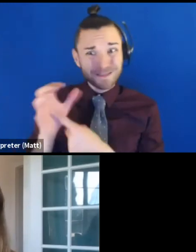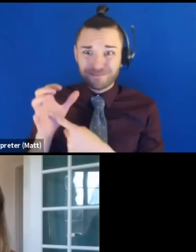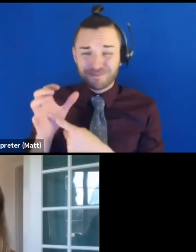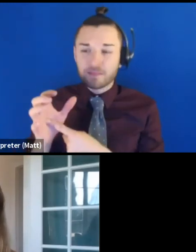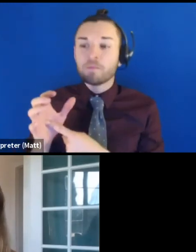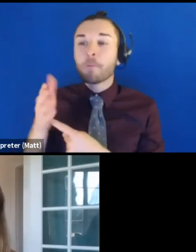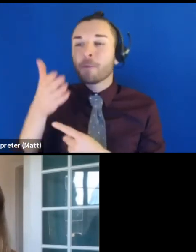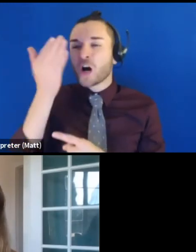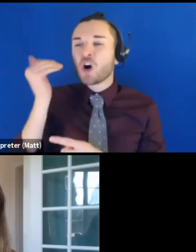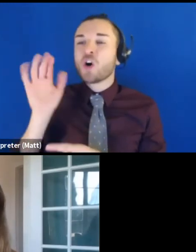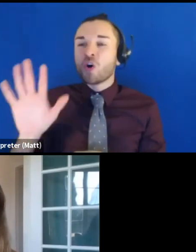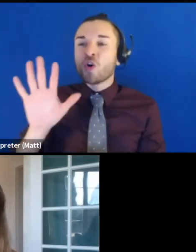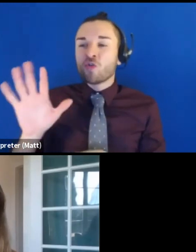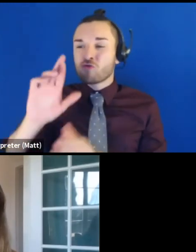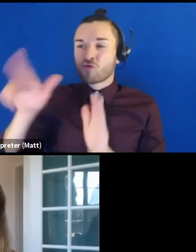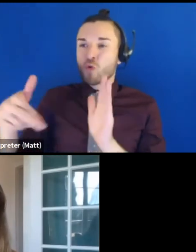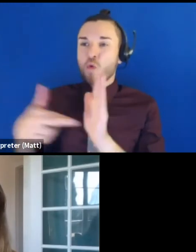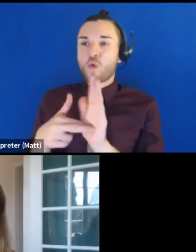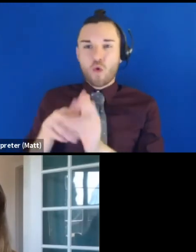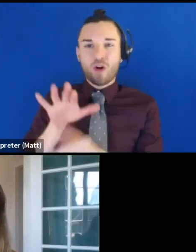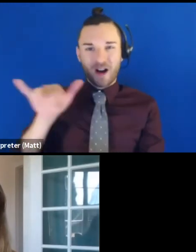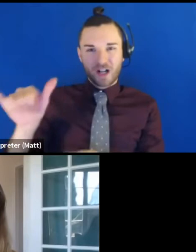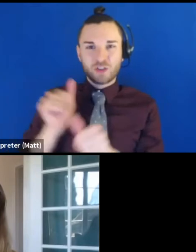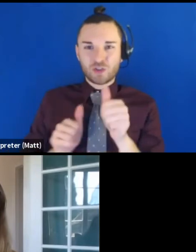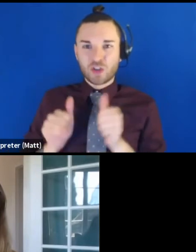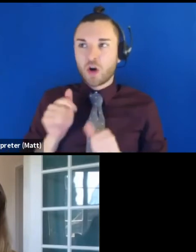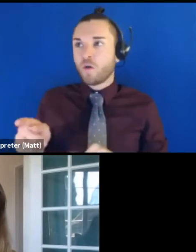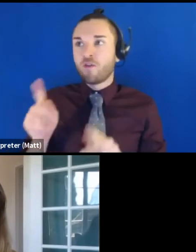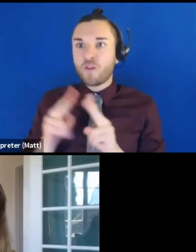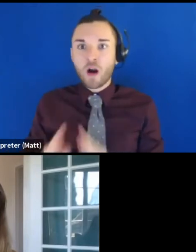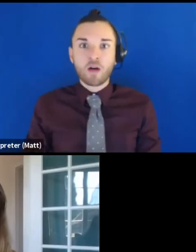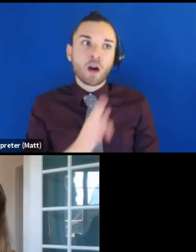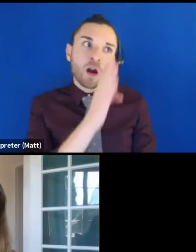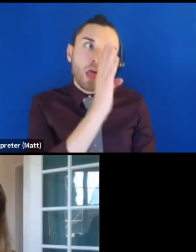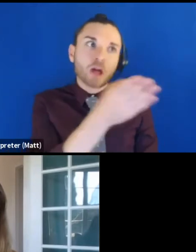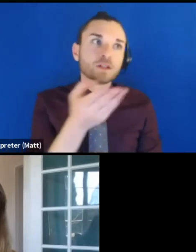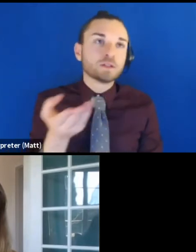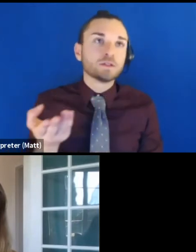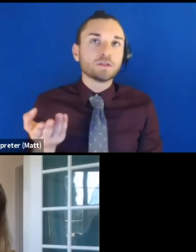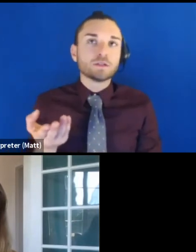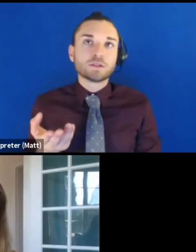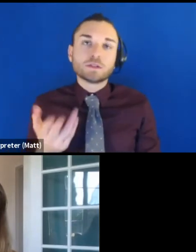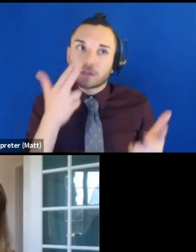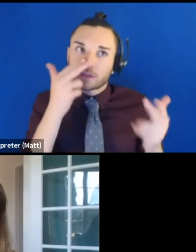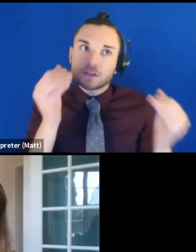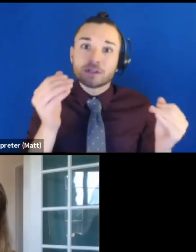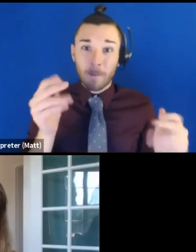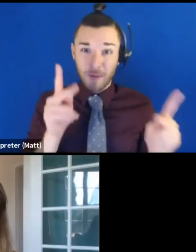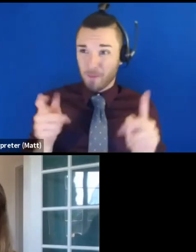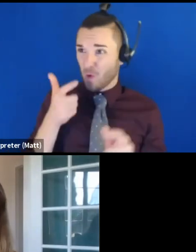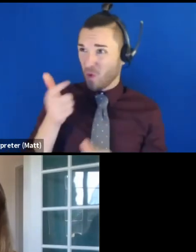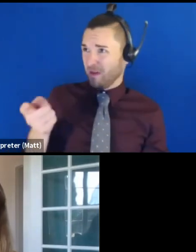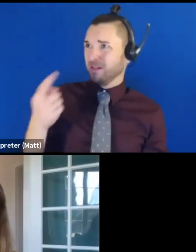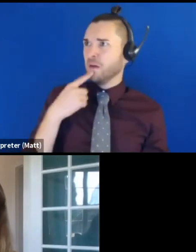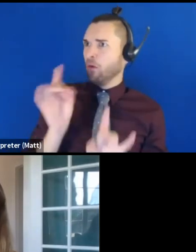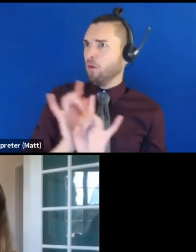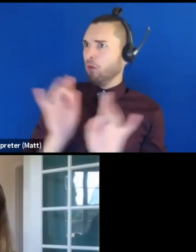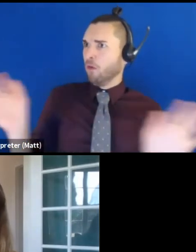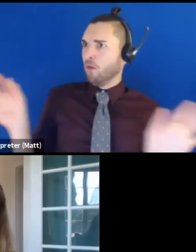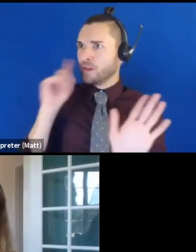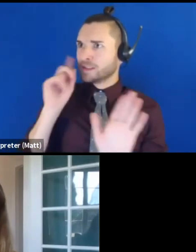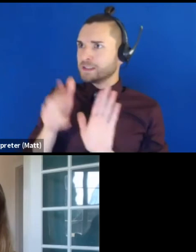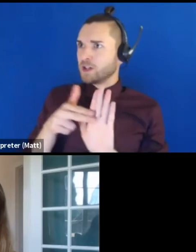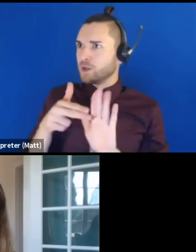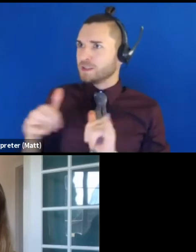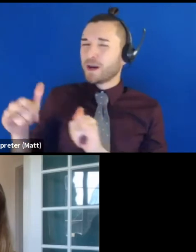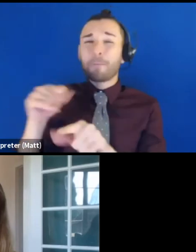presence in the show is very unapologetic. And certainly somebody could be like, my God, what a horrible stereotype. But that